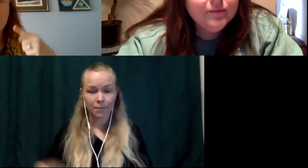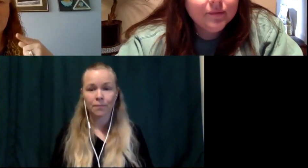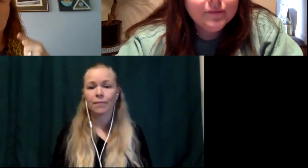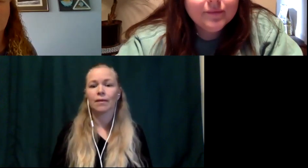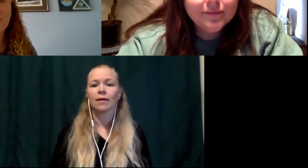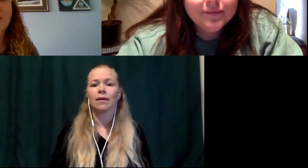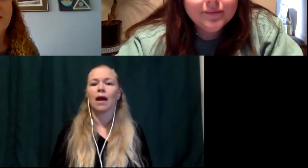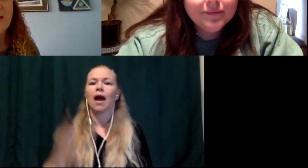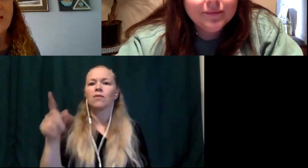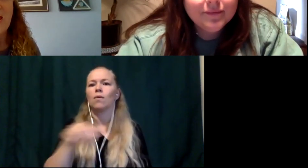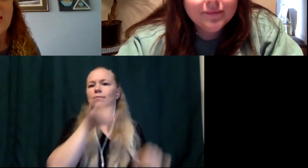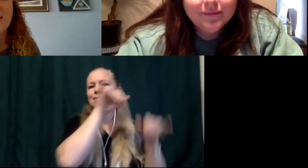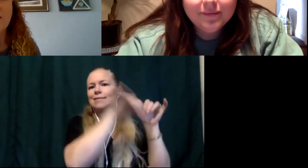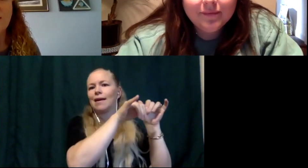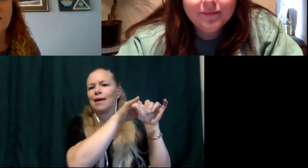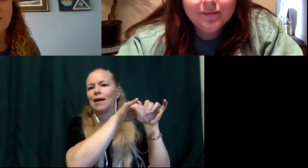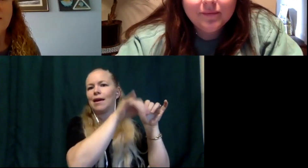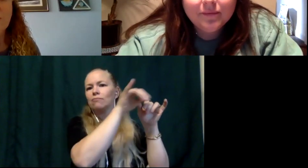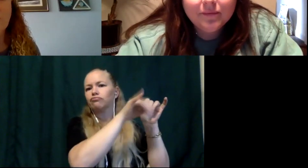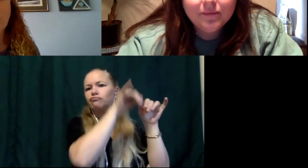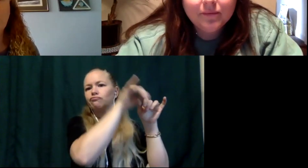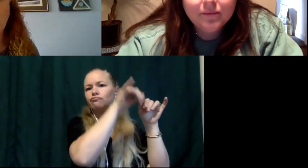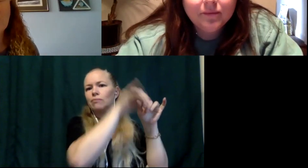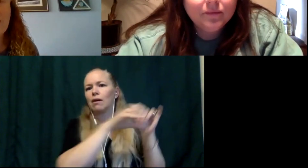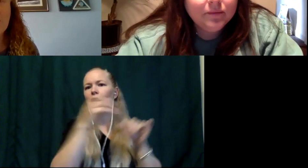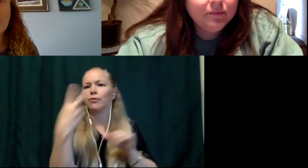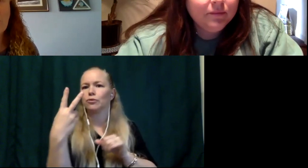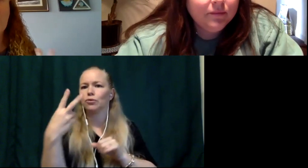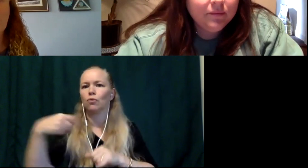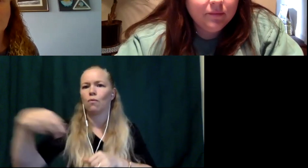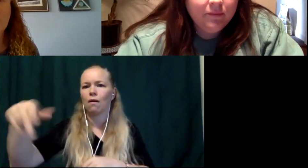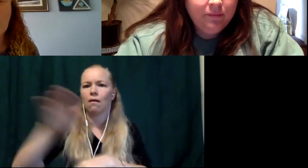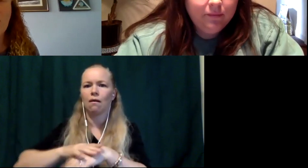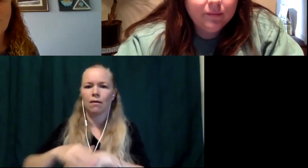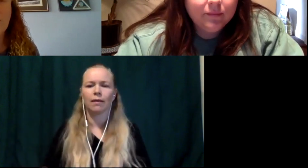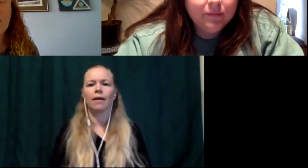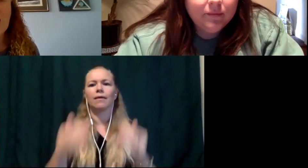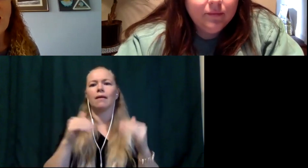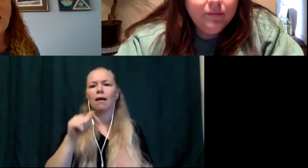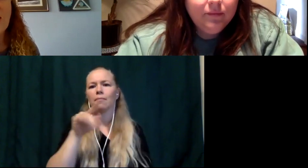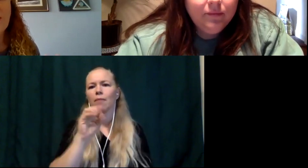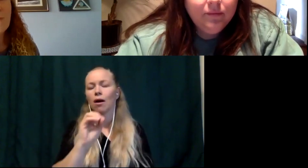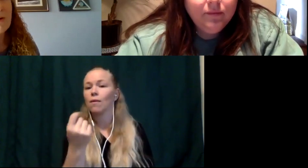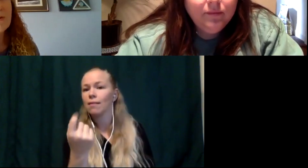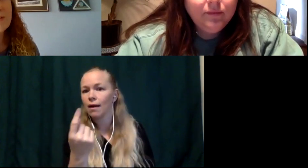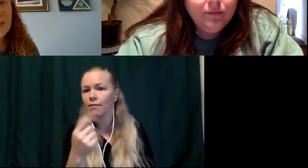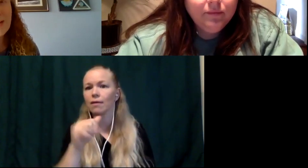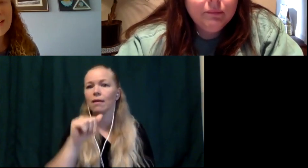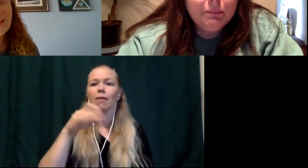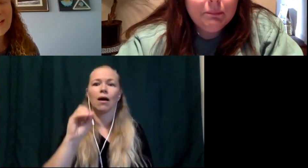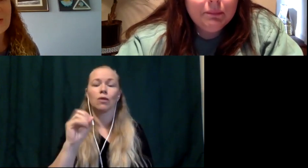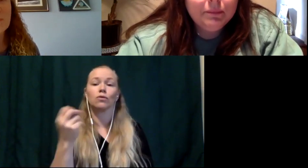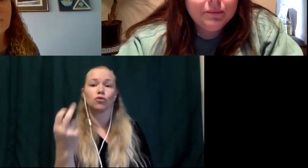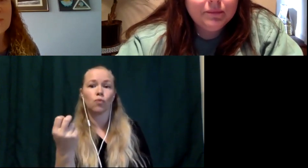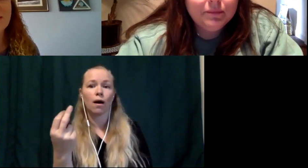astronaut stayed in orbit. And so there was Apollo 11, and then Apollo 12, and then Apollo 13